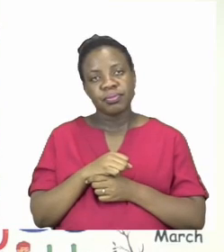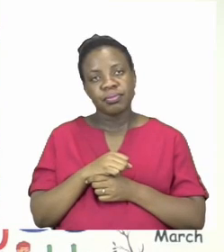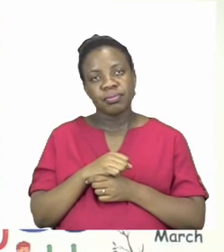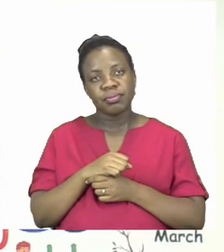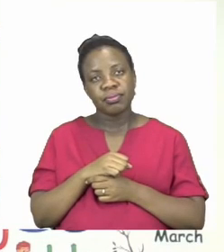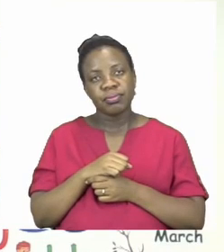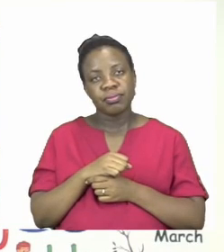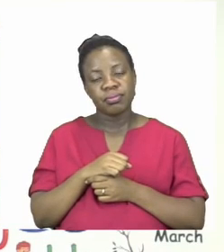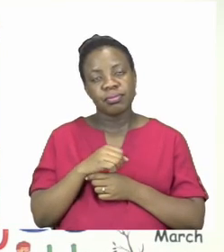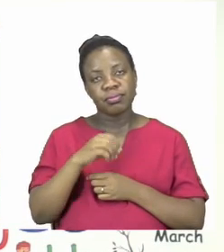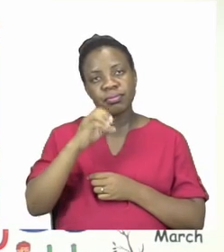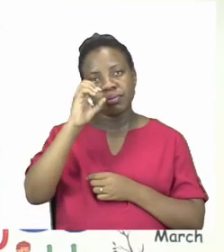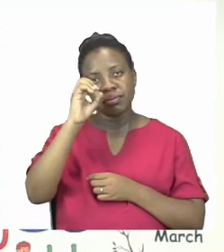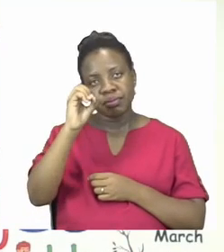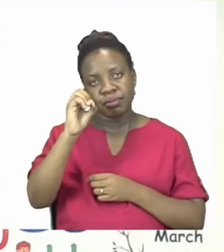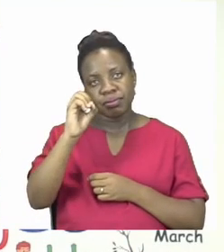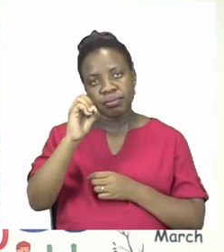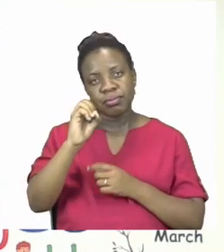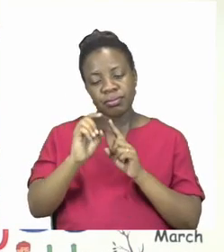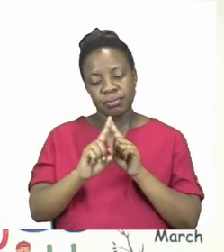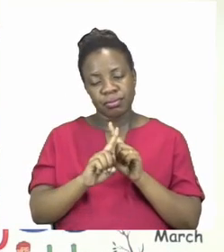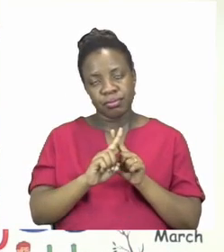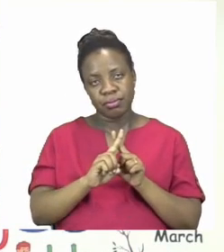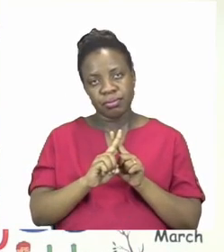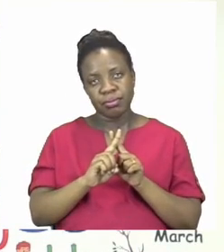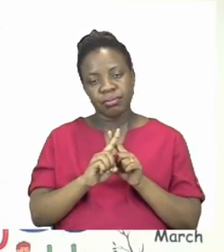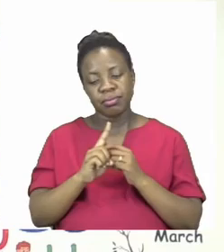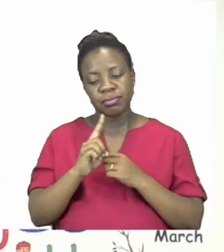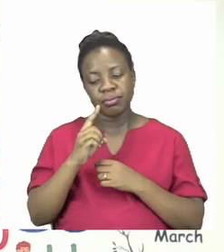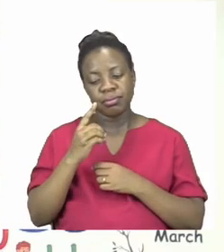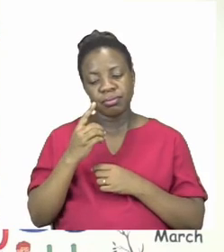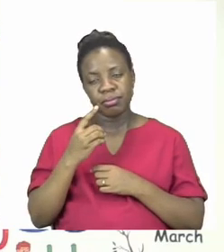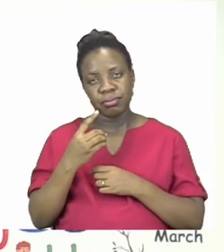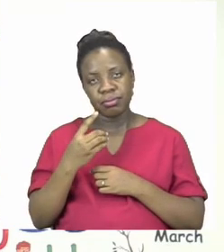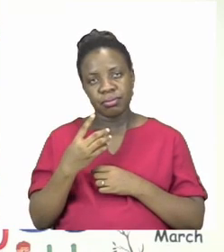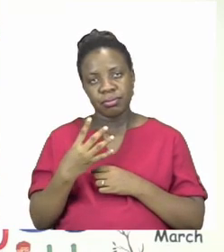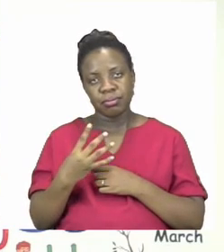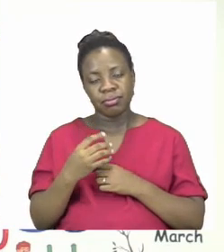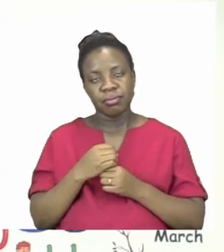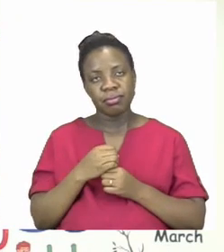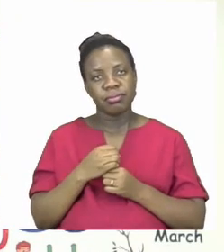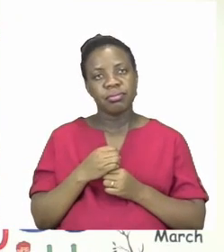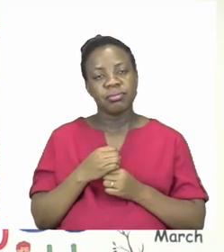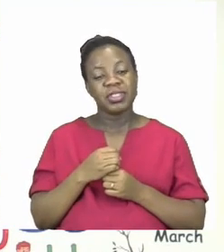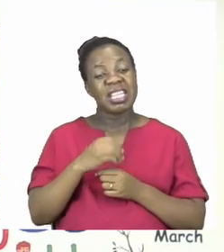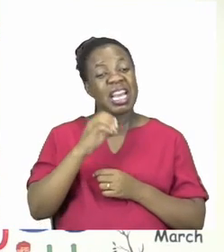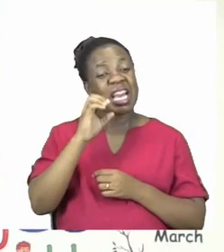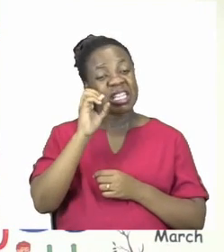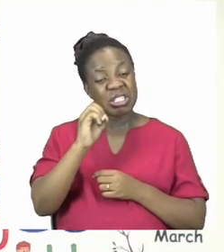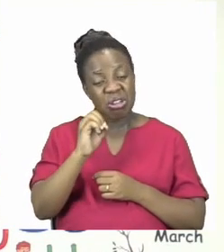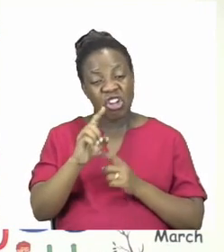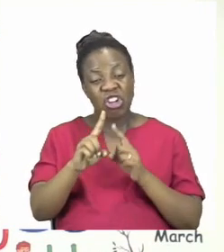is 0 times 4. Now 0 times anything, boys and girls,